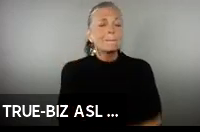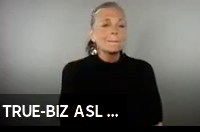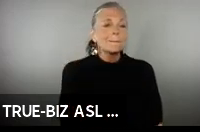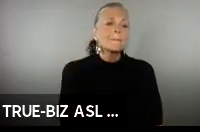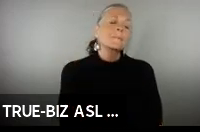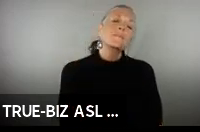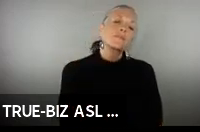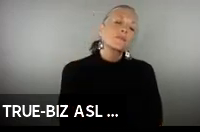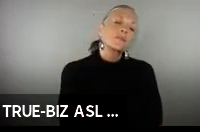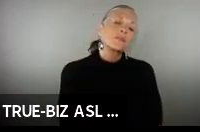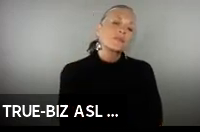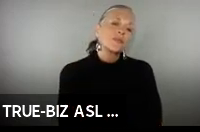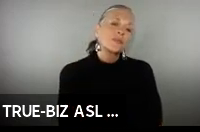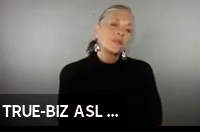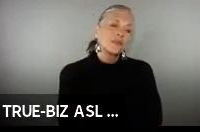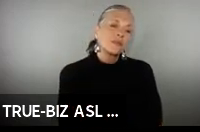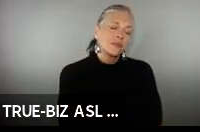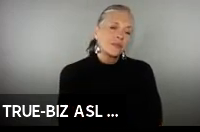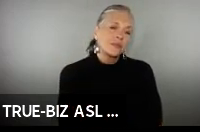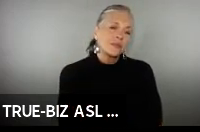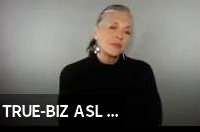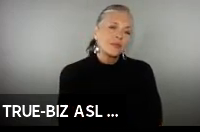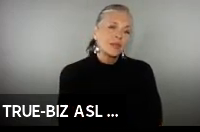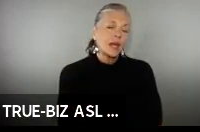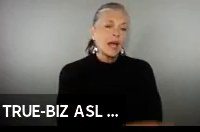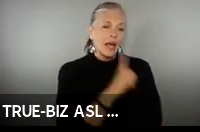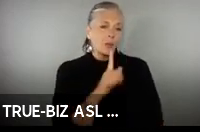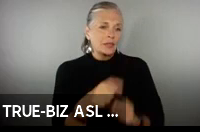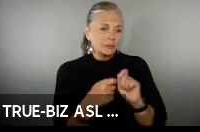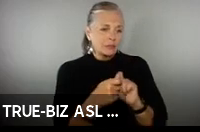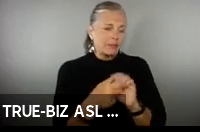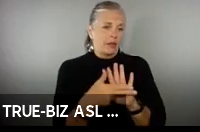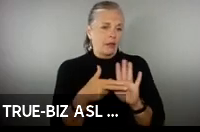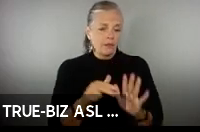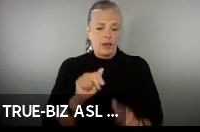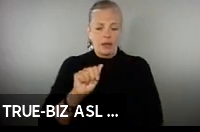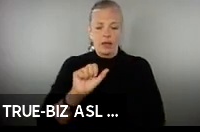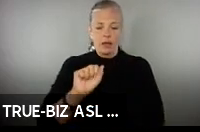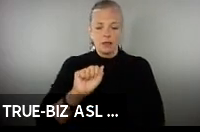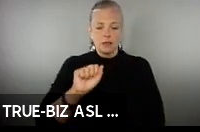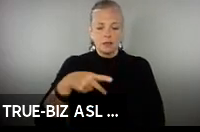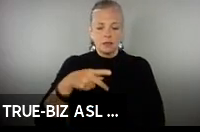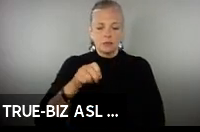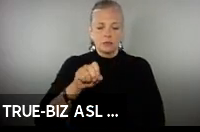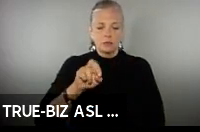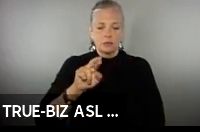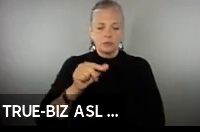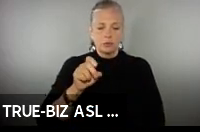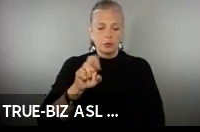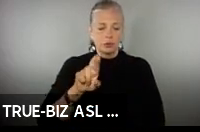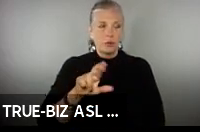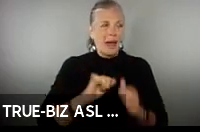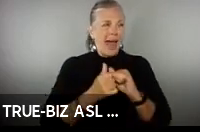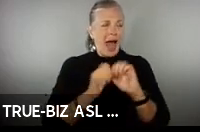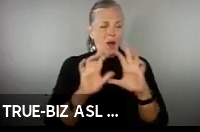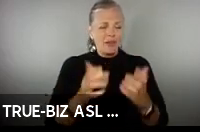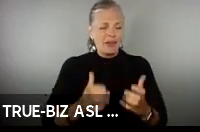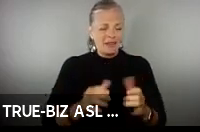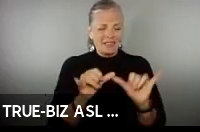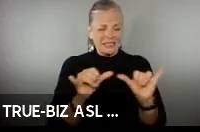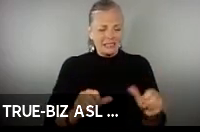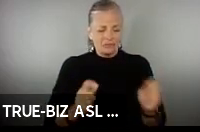And it was an interesting time. You know, it was Asperger's specifically, which I'm not even sure where how the classification system is working